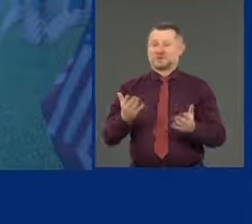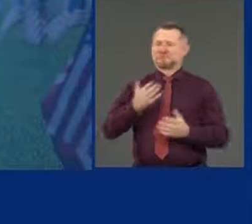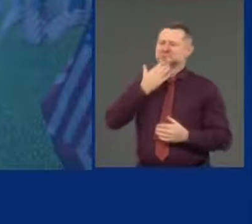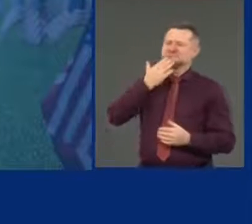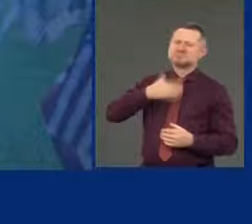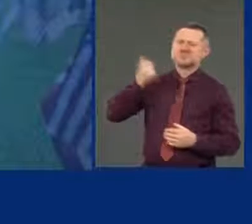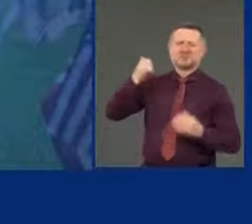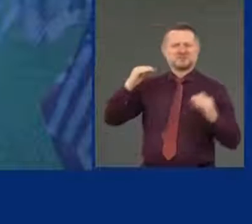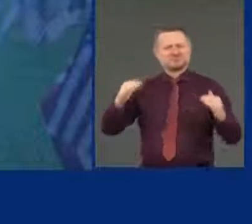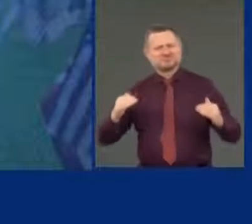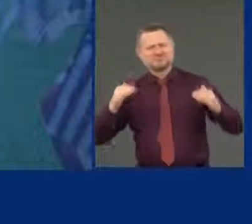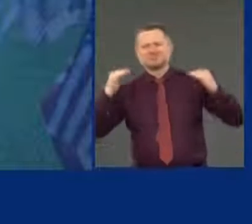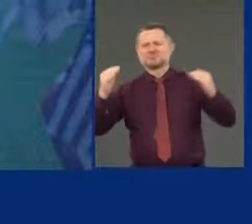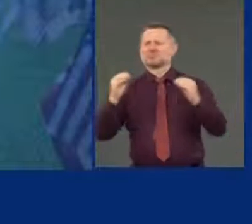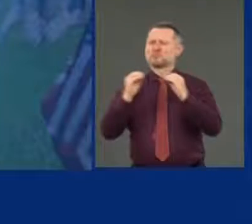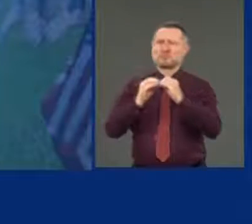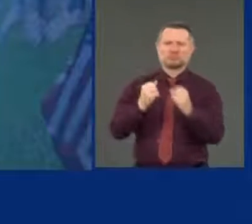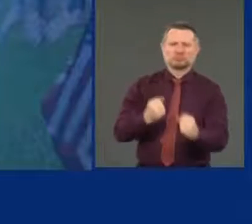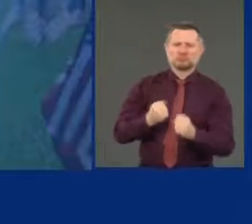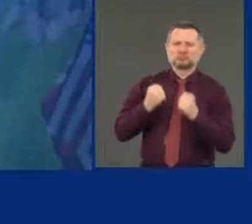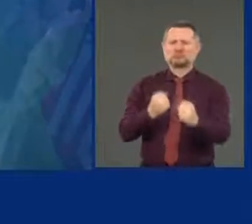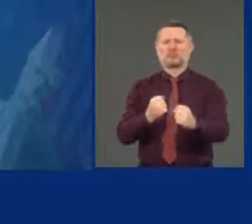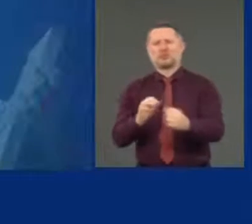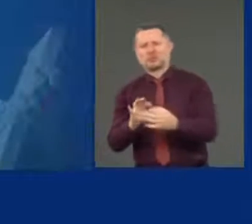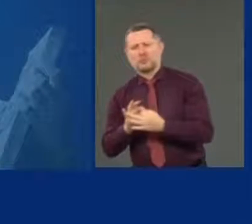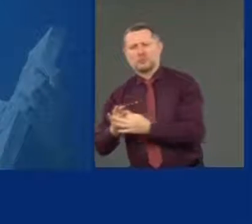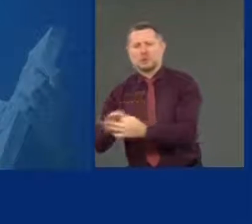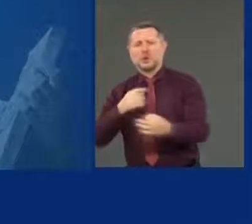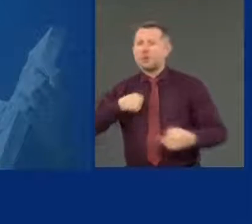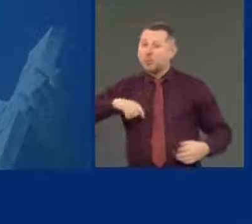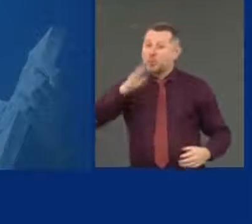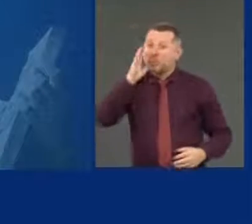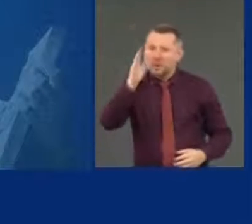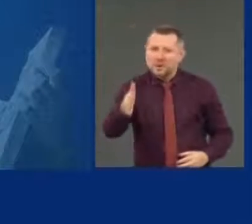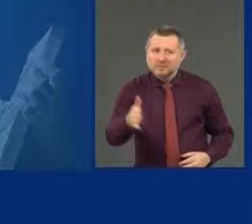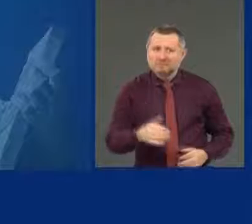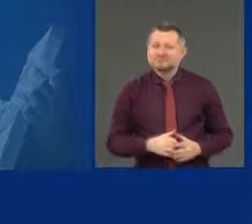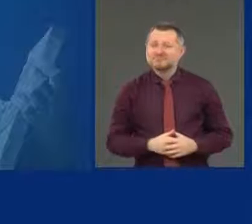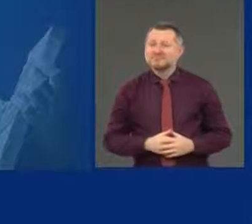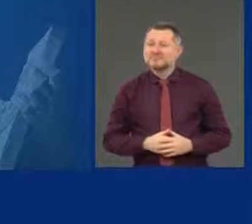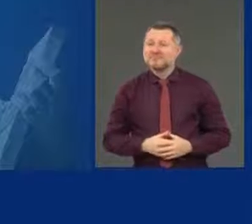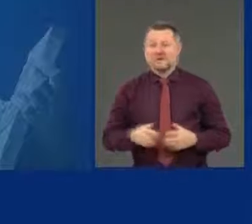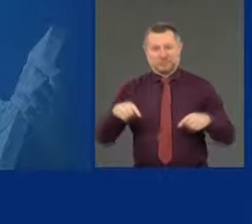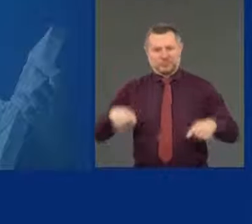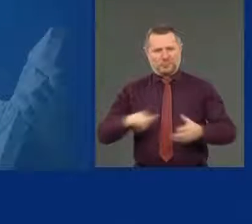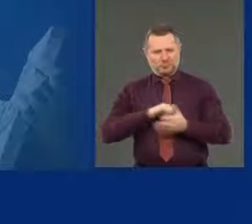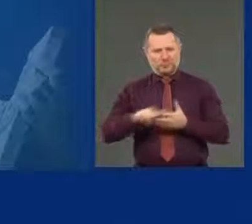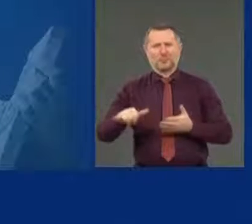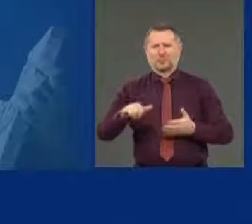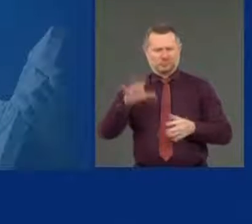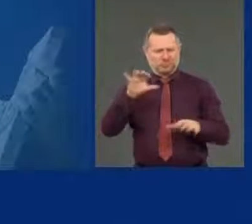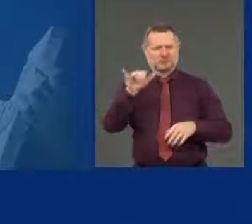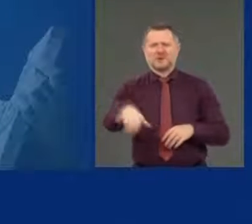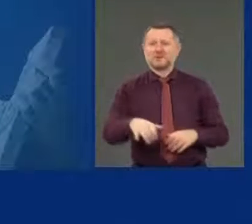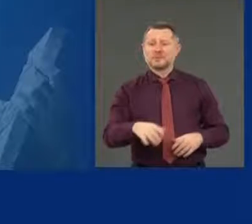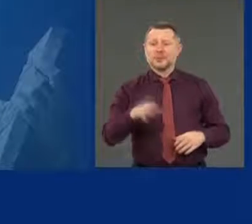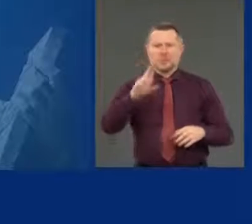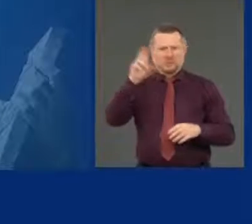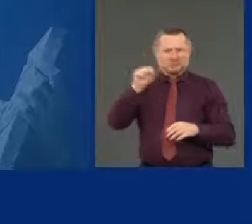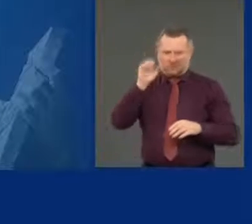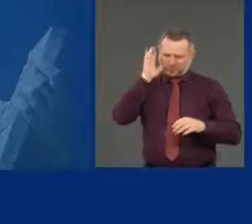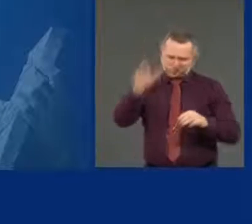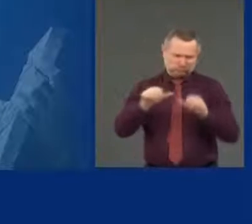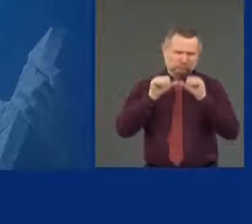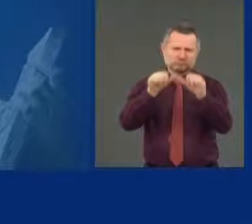and even stronger than ever before. And we will do that. We will do that here in New York. We'll do that in this country,